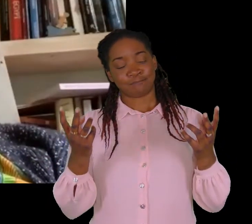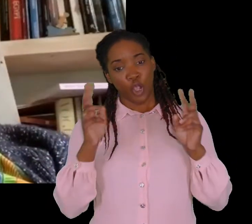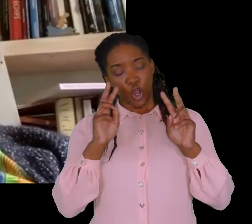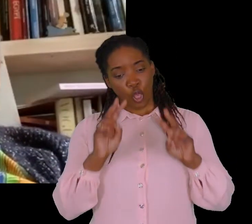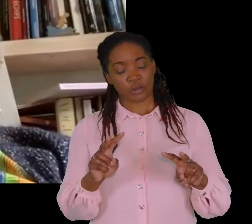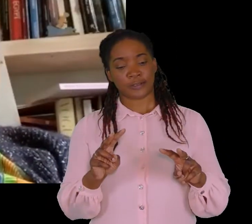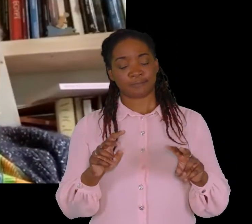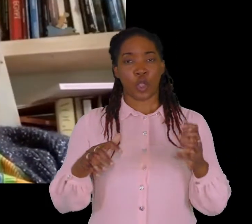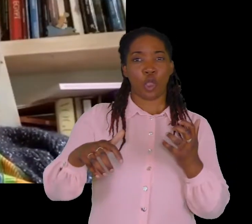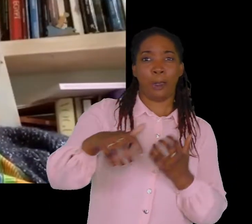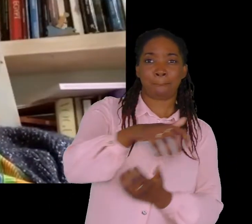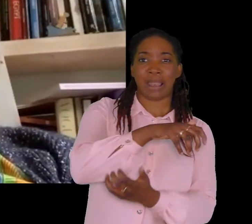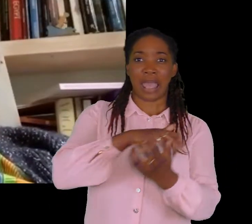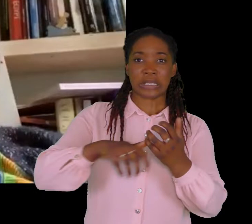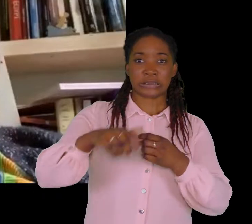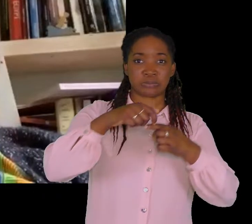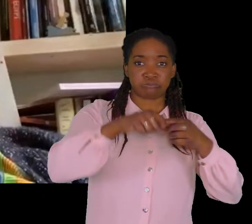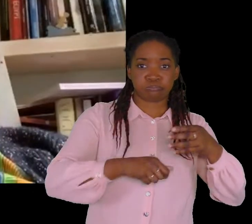duality doesn't even do it justice.